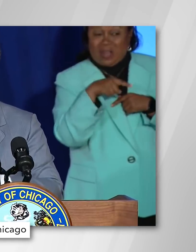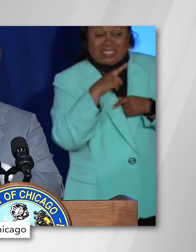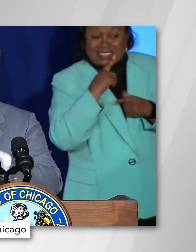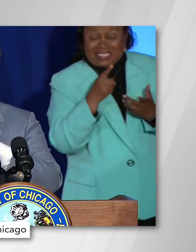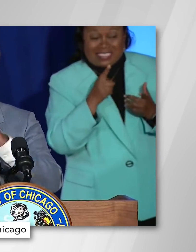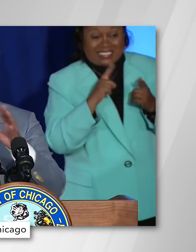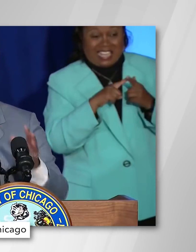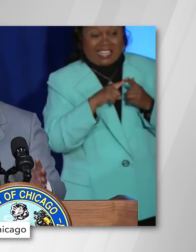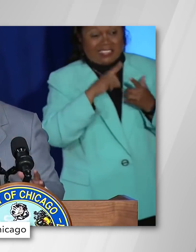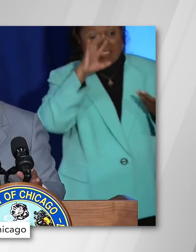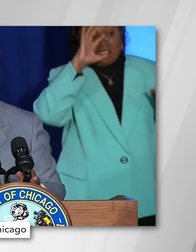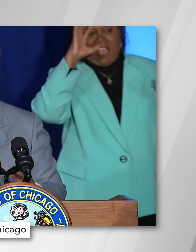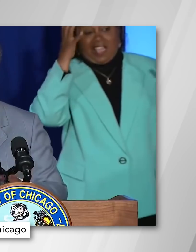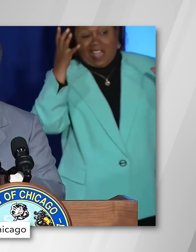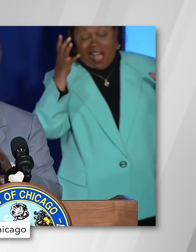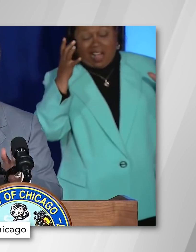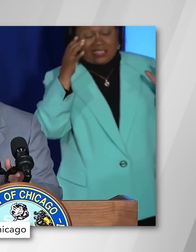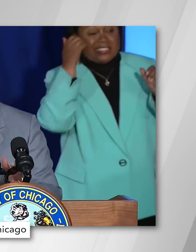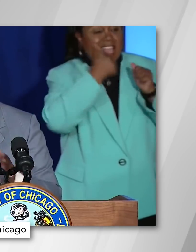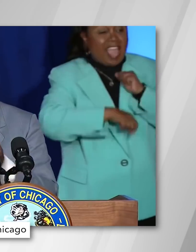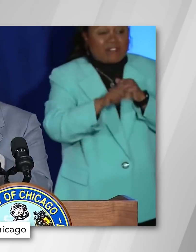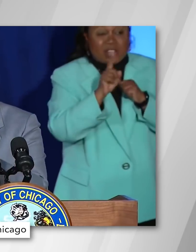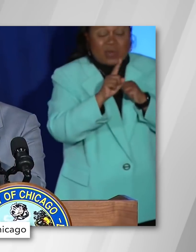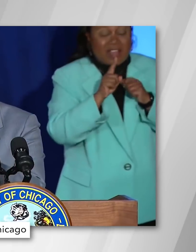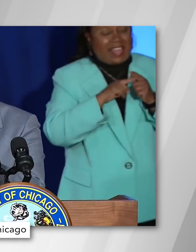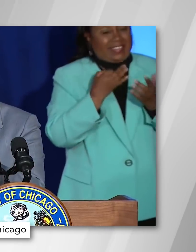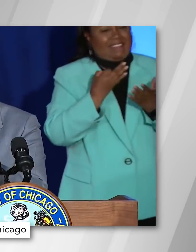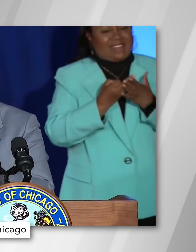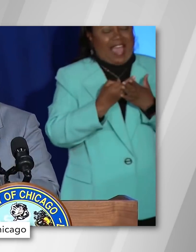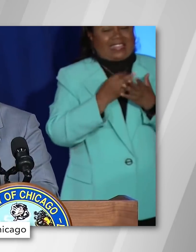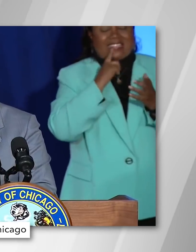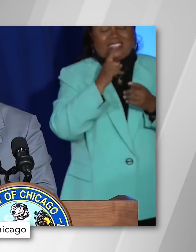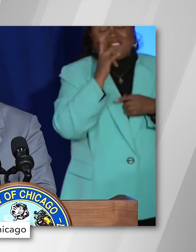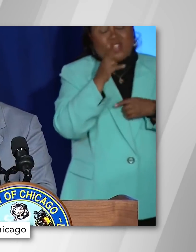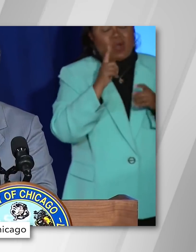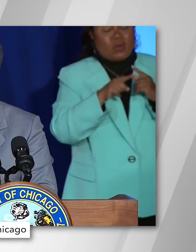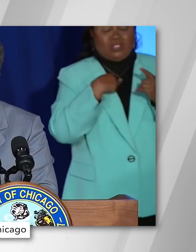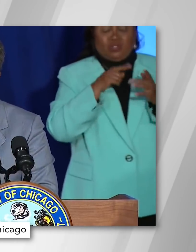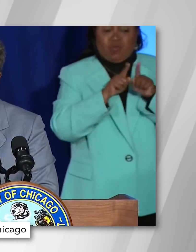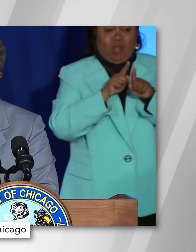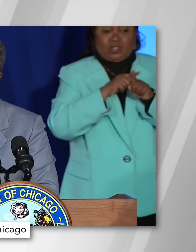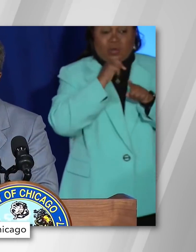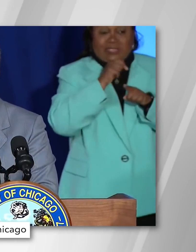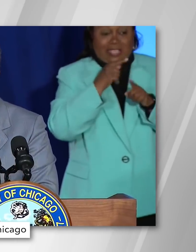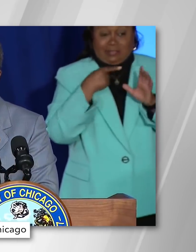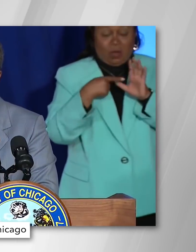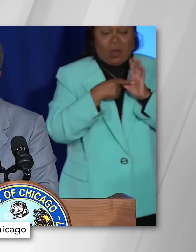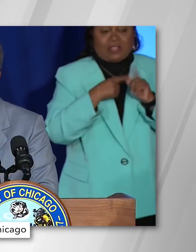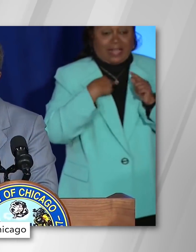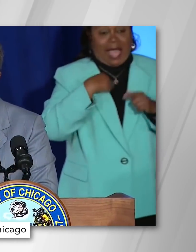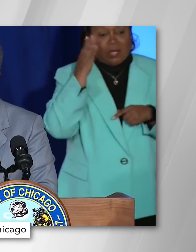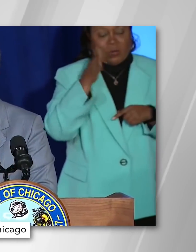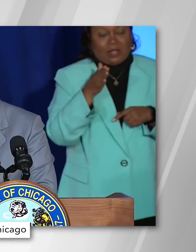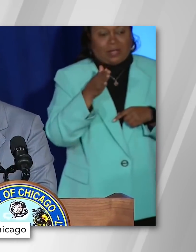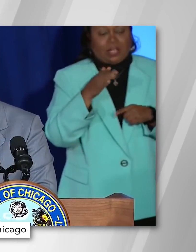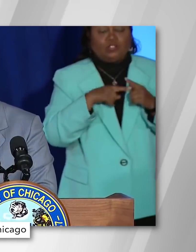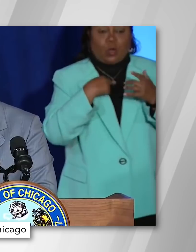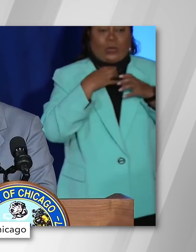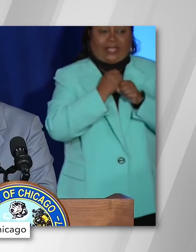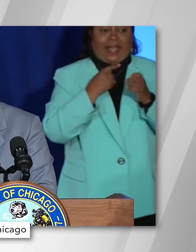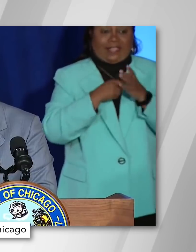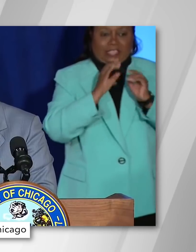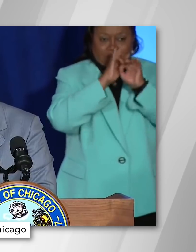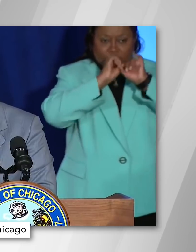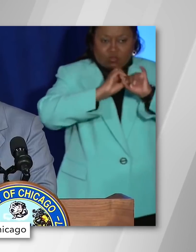is it's chaos everywhere. And the fact of the matter is, sir, which you also didn't point out, but I will, so we get